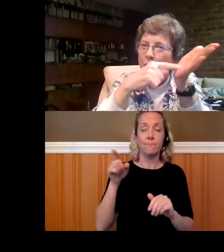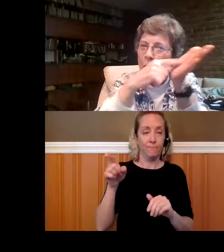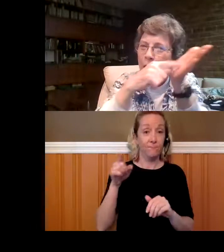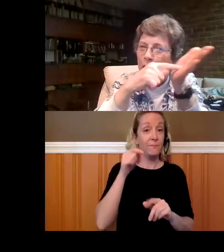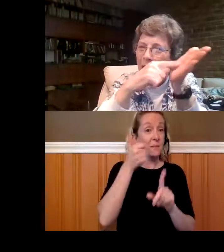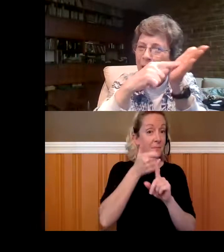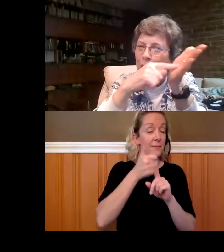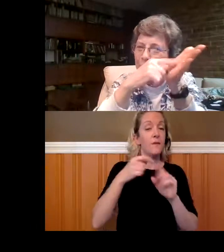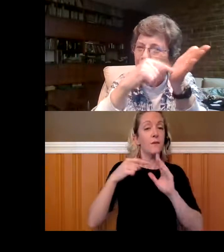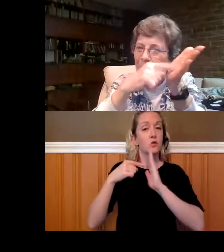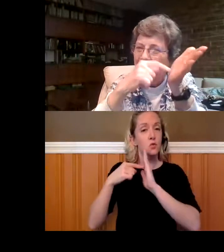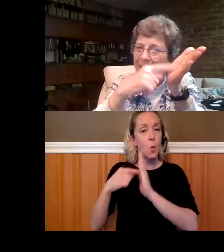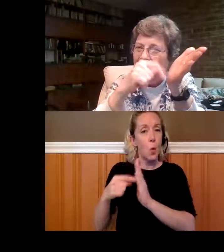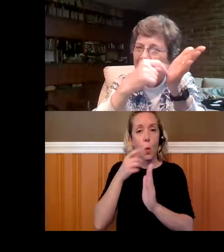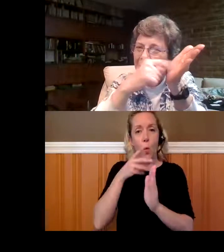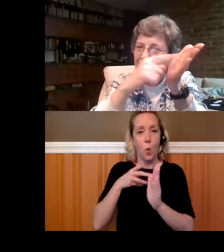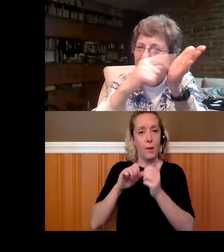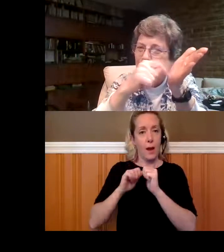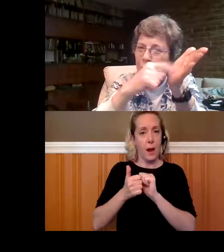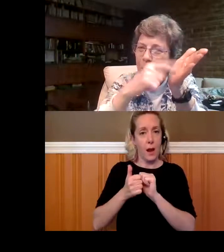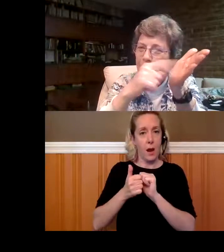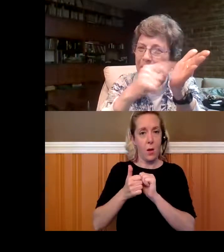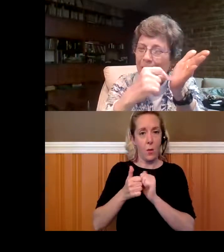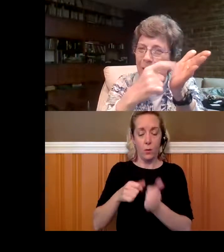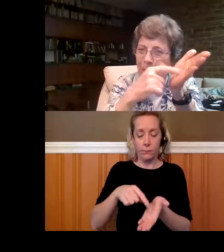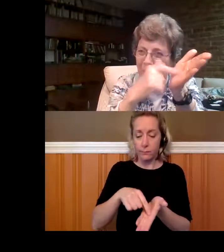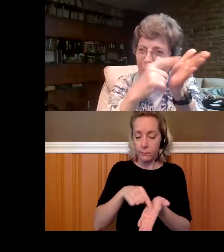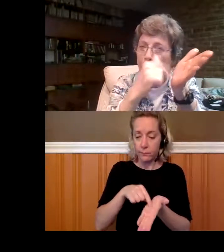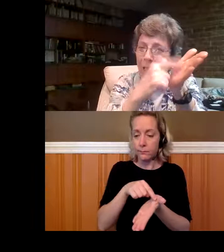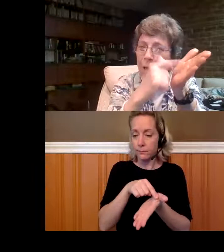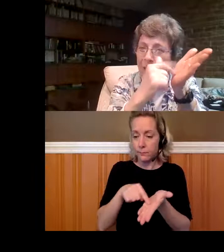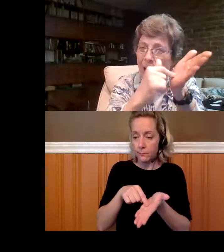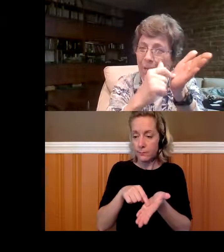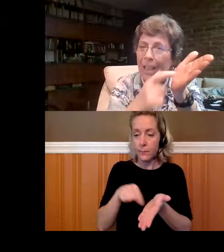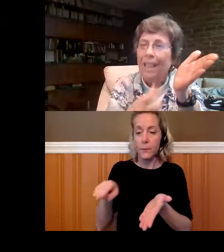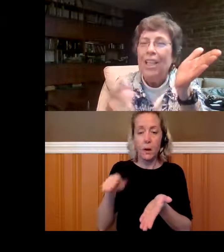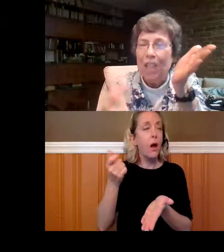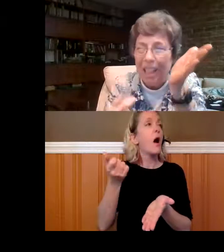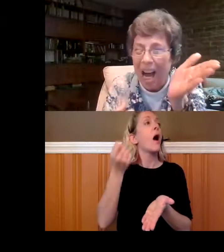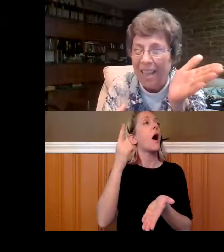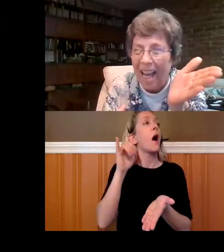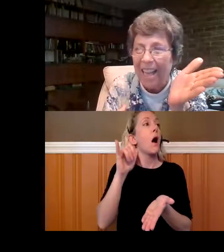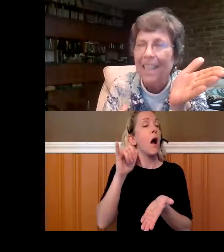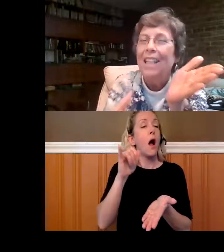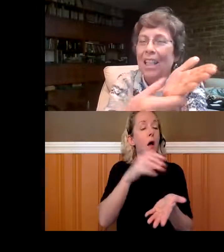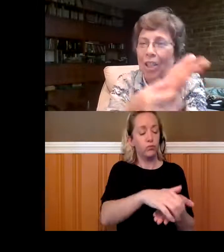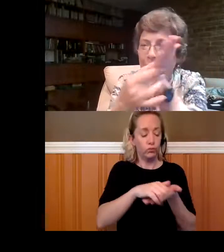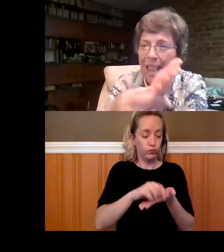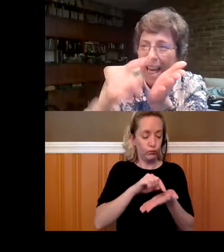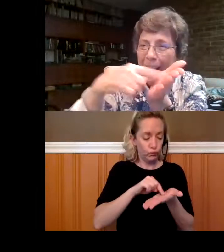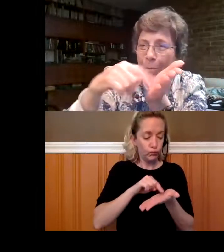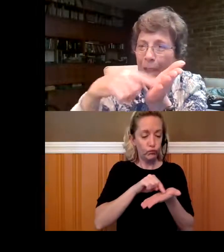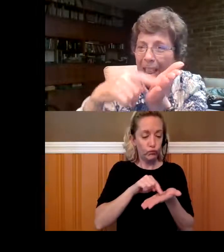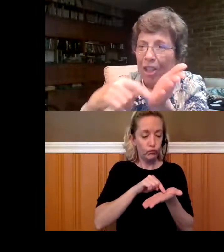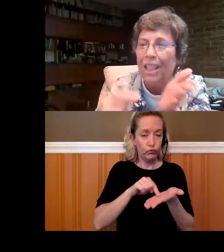it, right? He kind of showed himself printing on himself. She got that. Then she took his hand and printed, and she did what